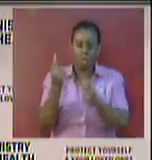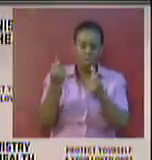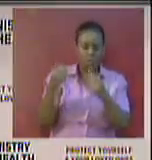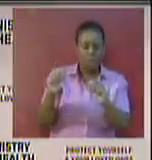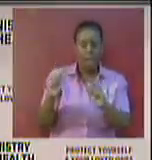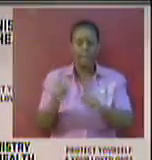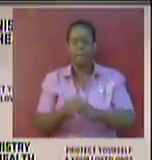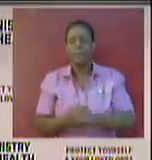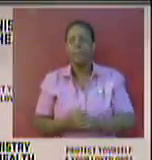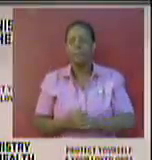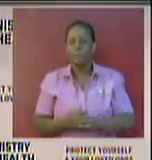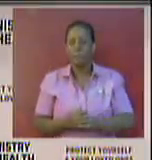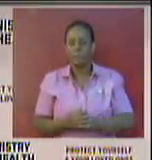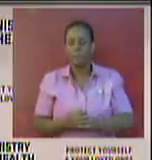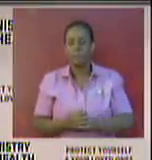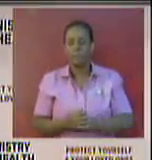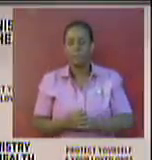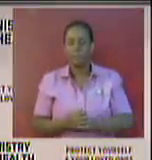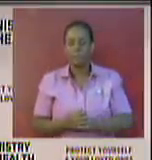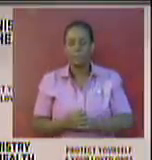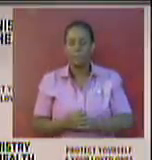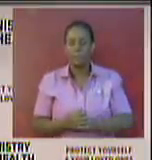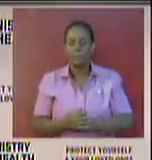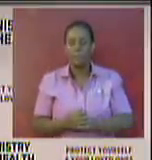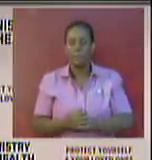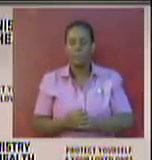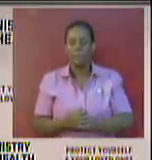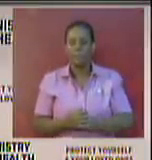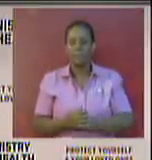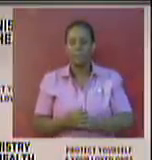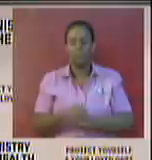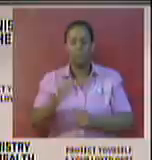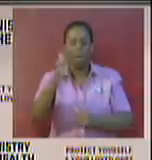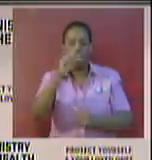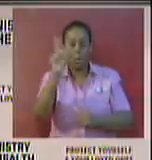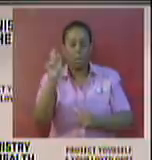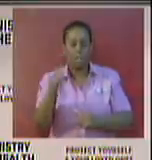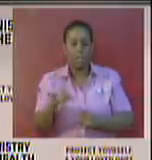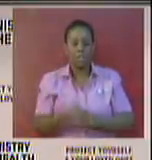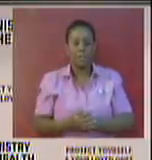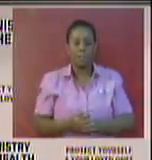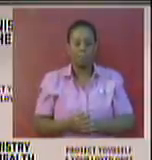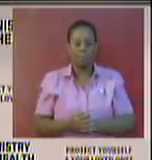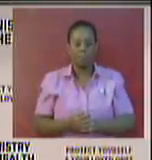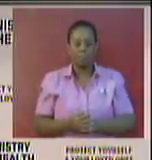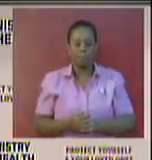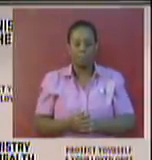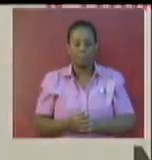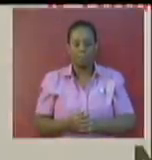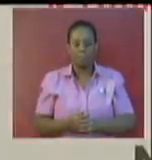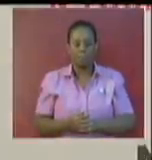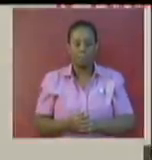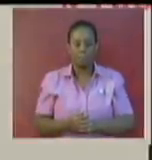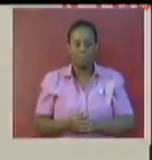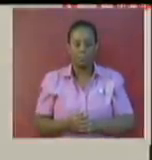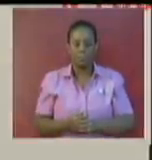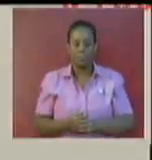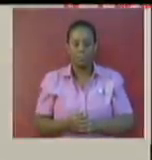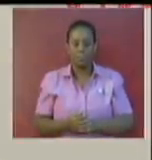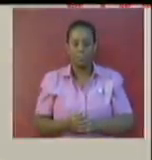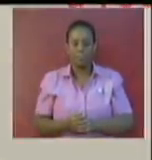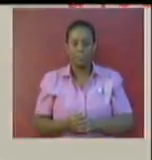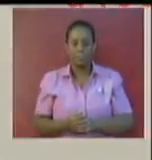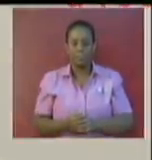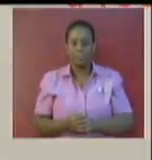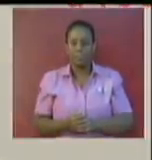very much, CMO. And some questions that just came in from some media colleagues who could not attend this morning.